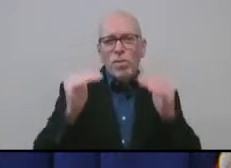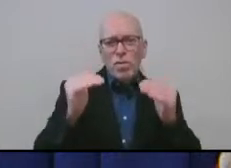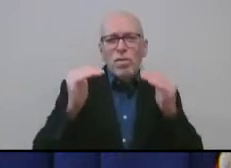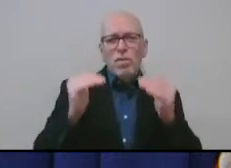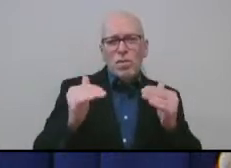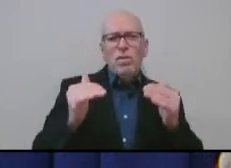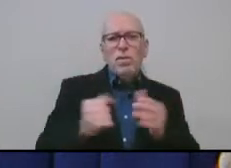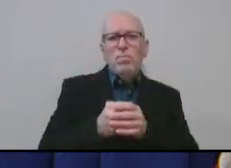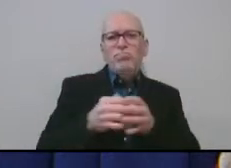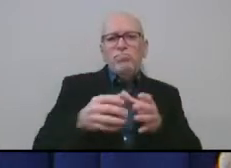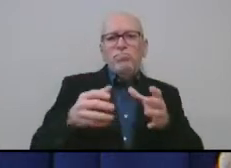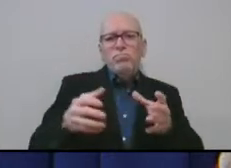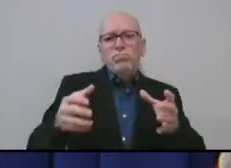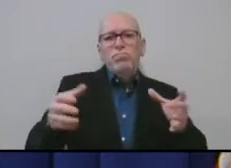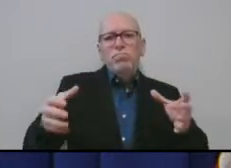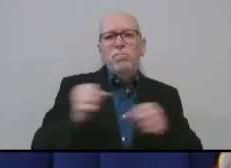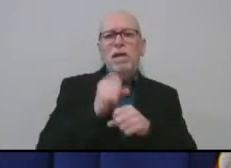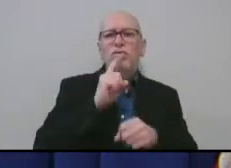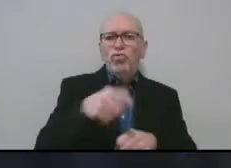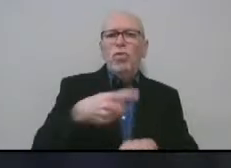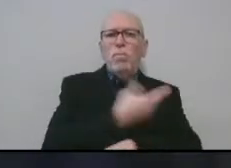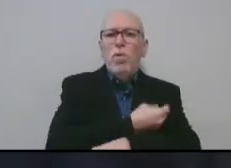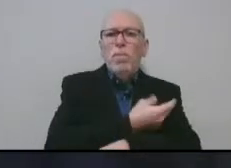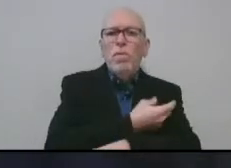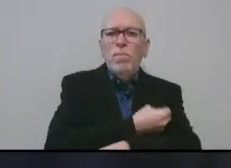folks not just appointments, but the shots in the arms.